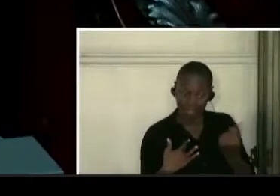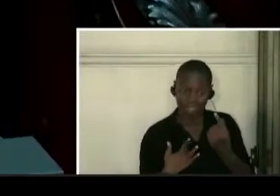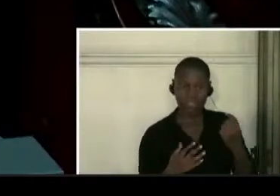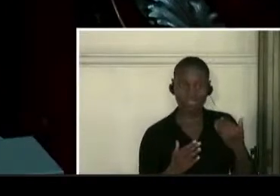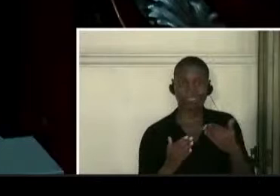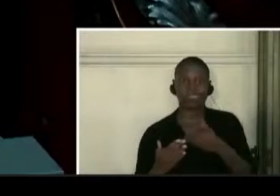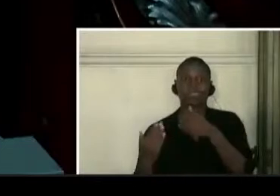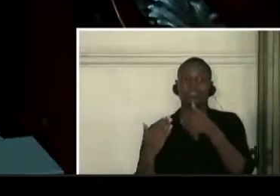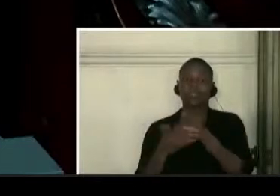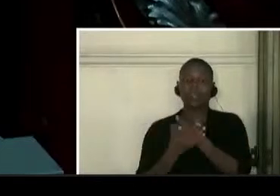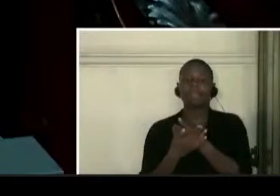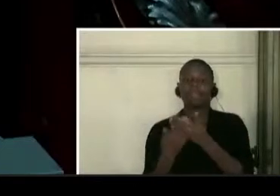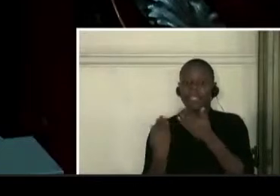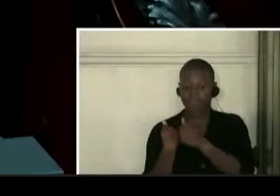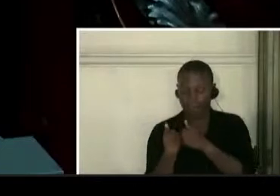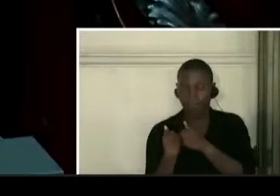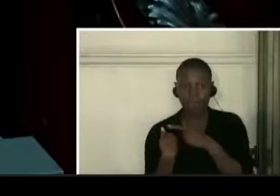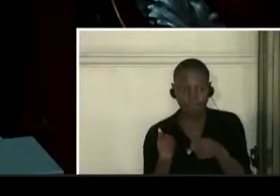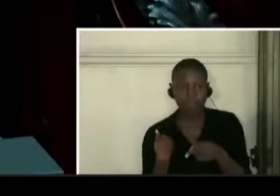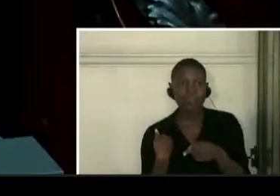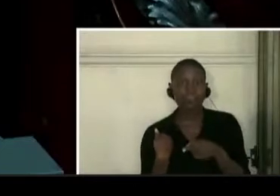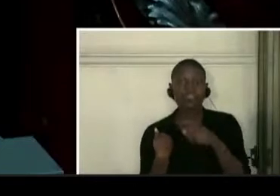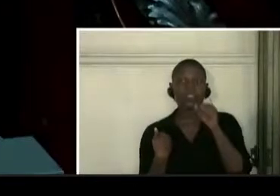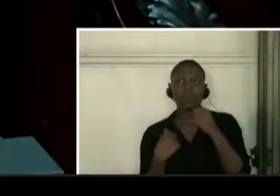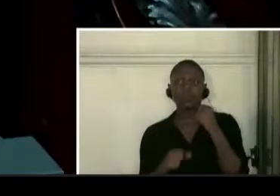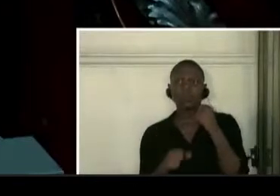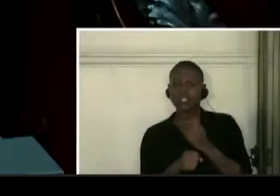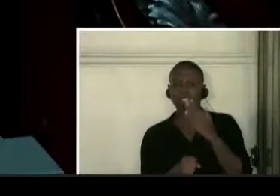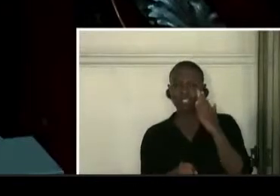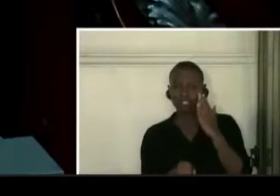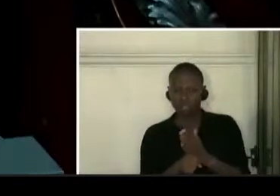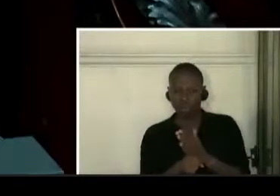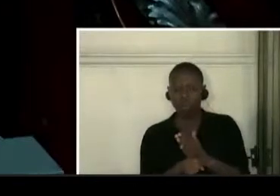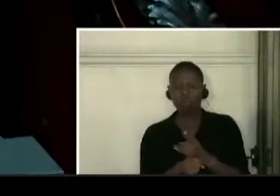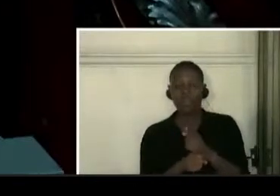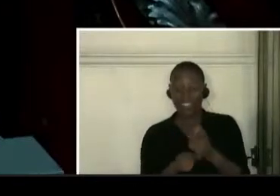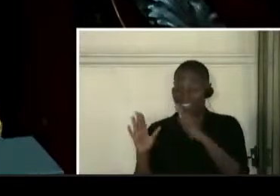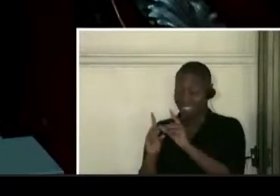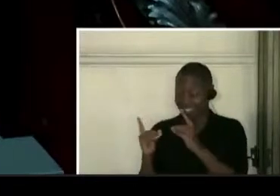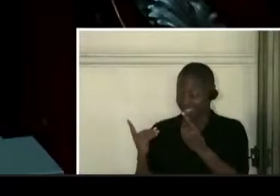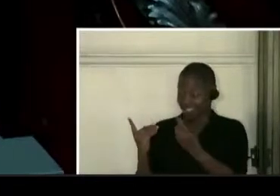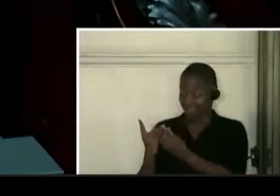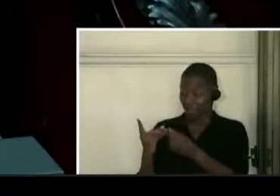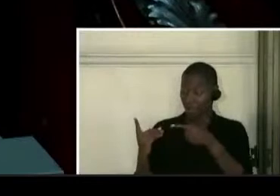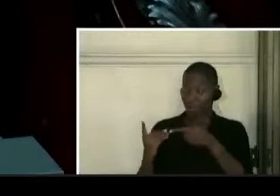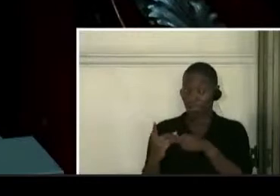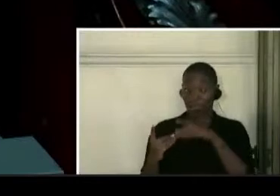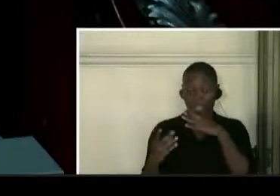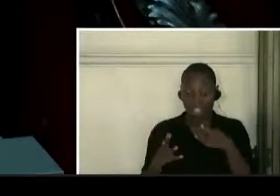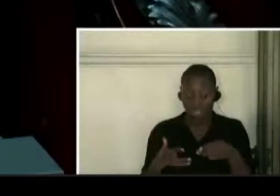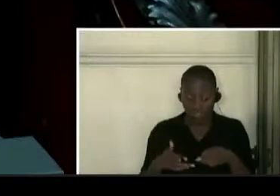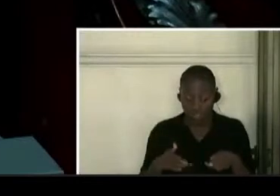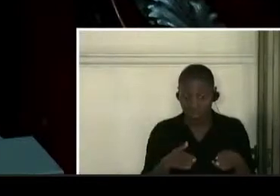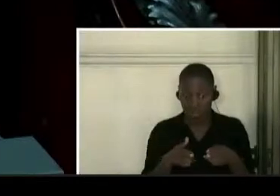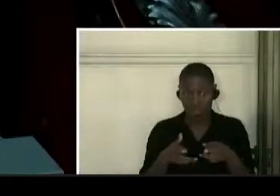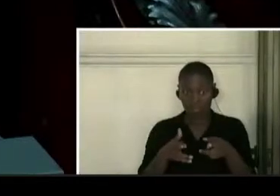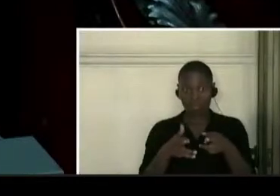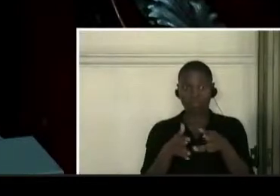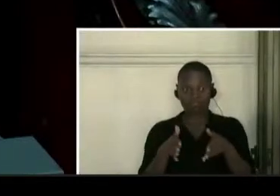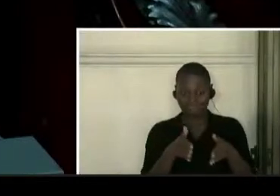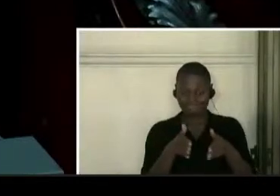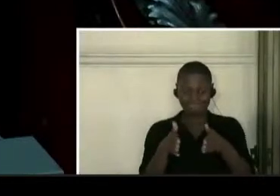Kunesiqiniseko sokuthi i-department izokwenza isiqiniseko sokuthi nemfula will be